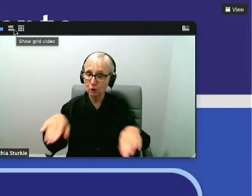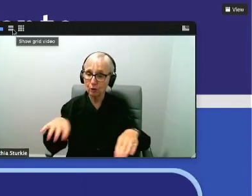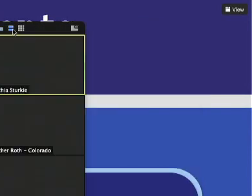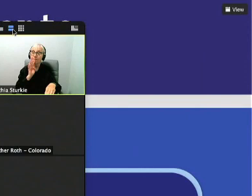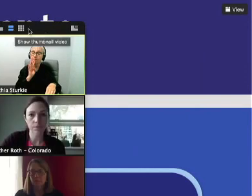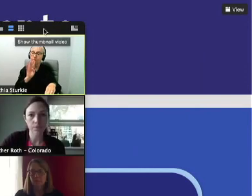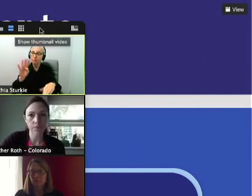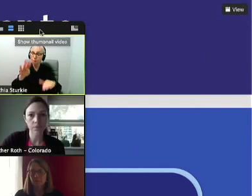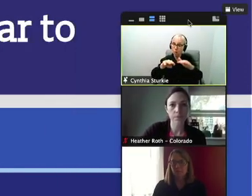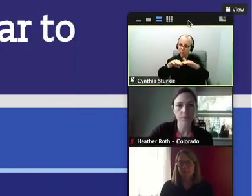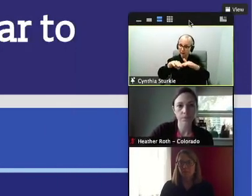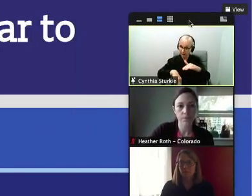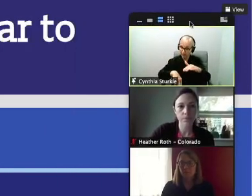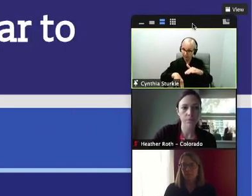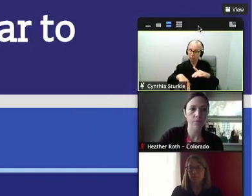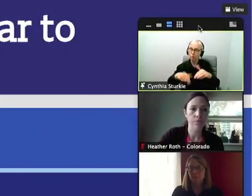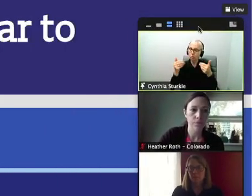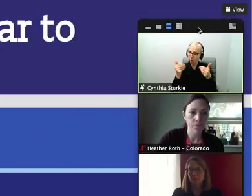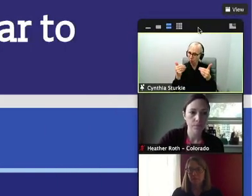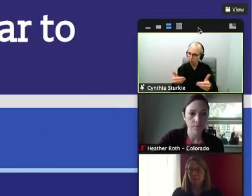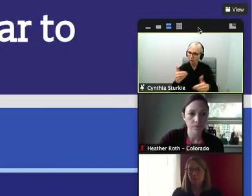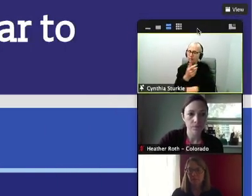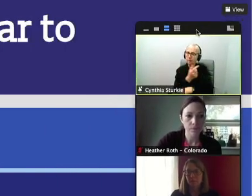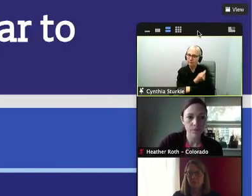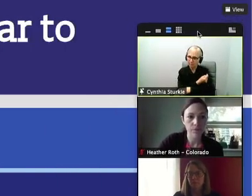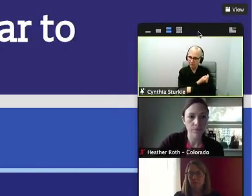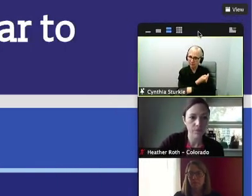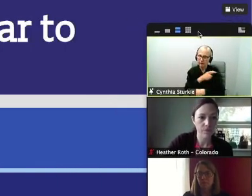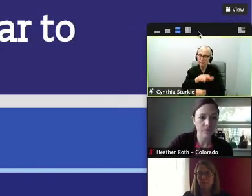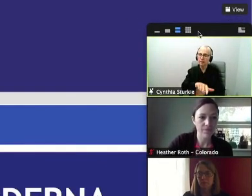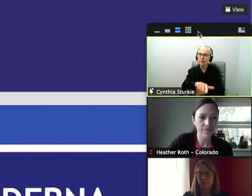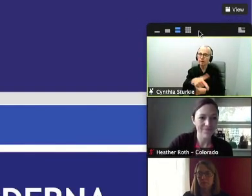get their child vaccinated. With that, I'll turn it over